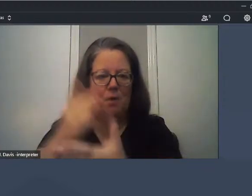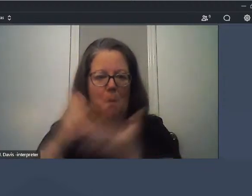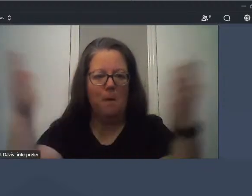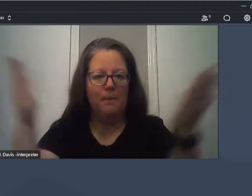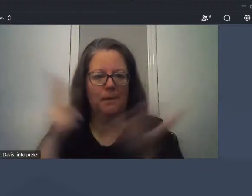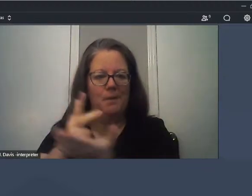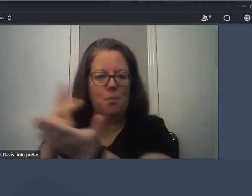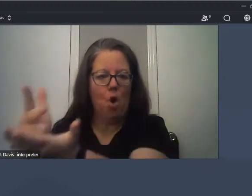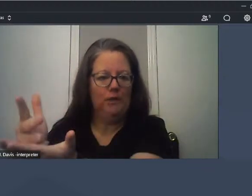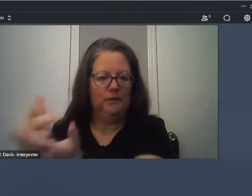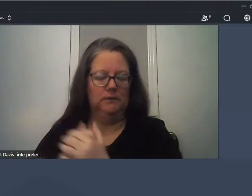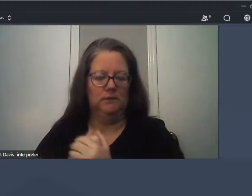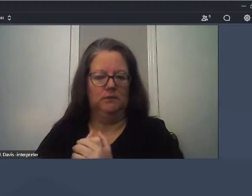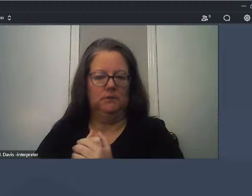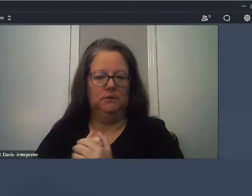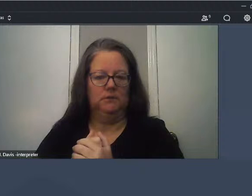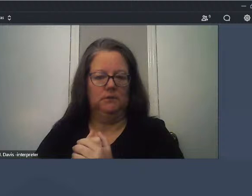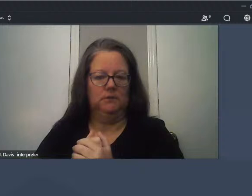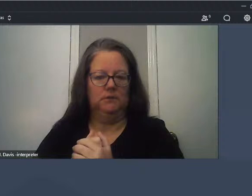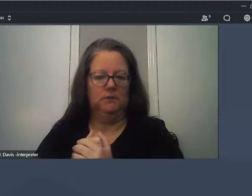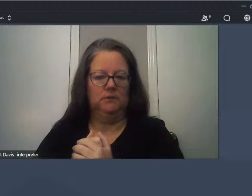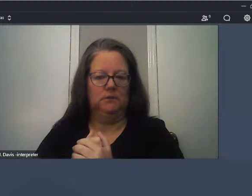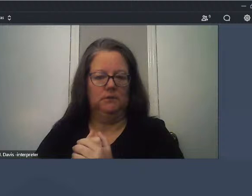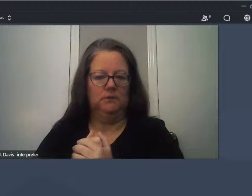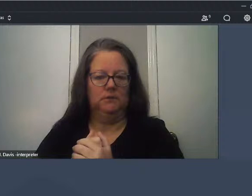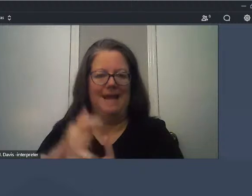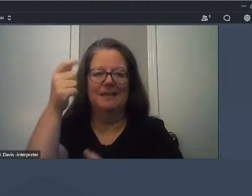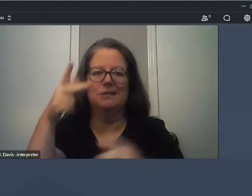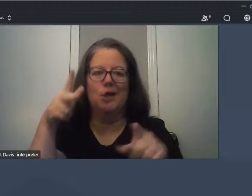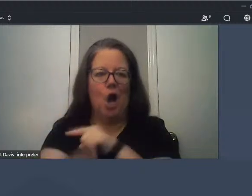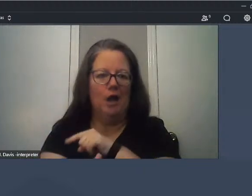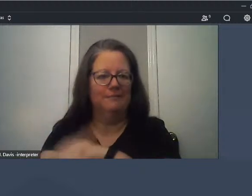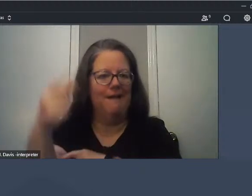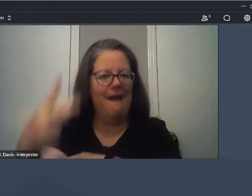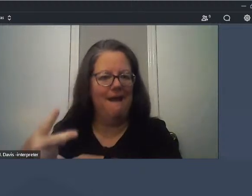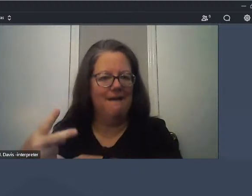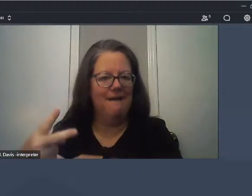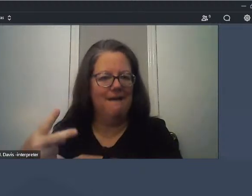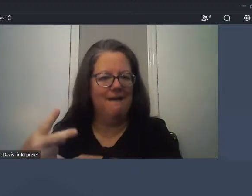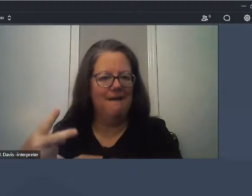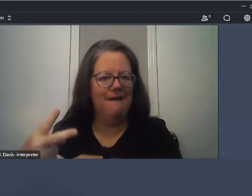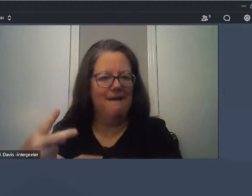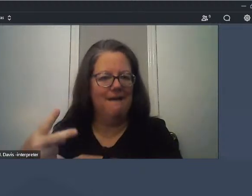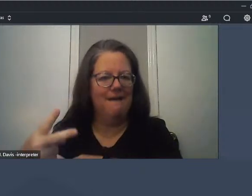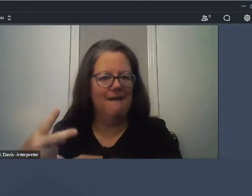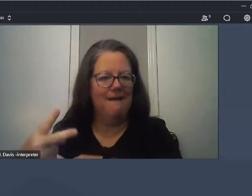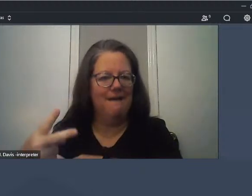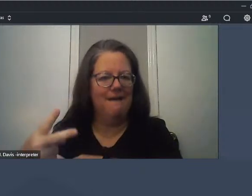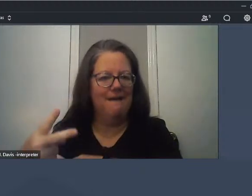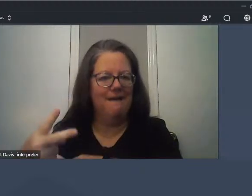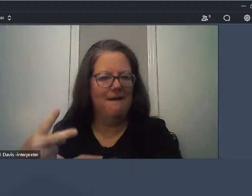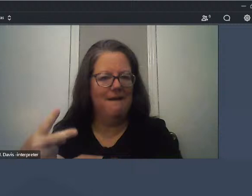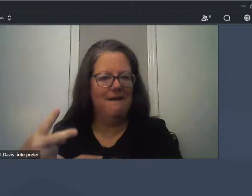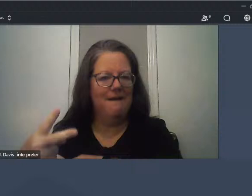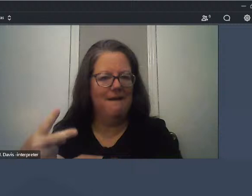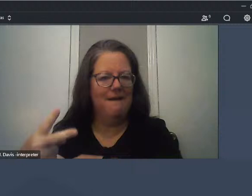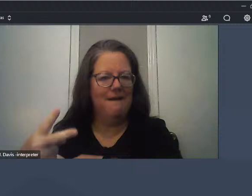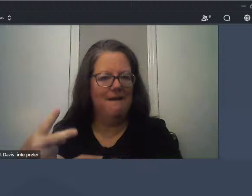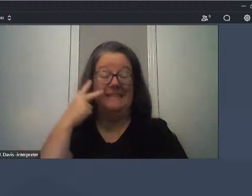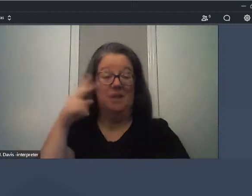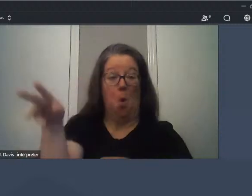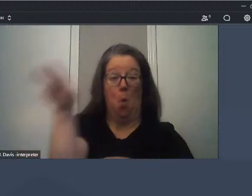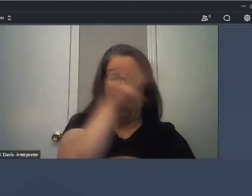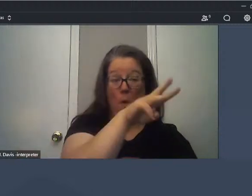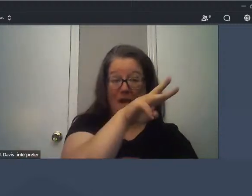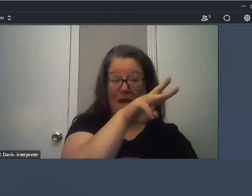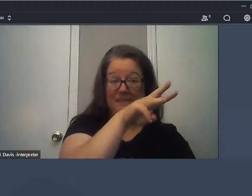parking has essentially been cut in half. If we're going from the approximately, if we look at the west side of what is